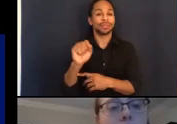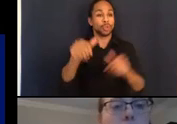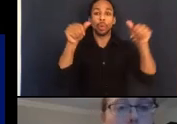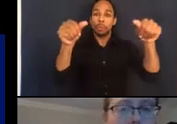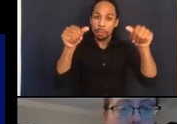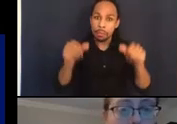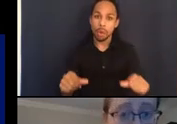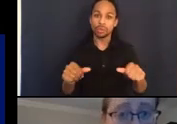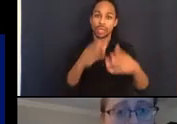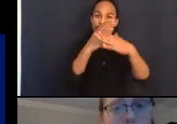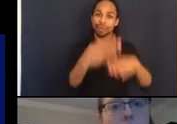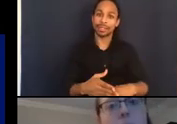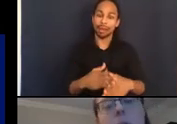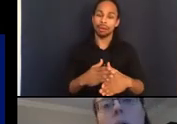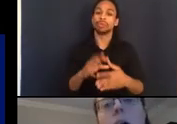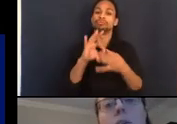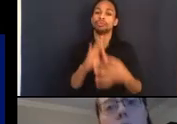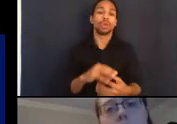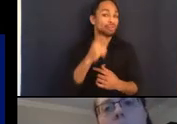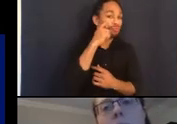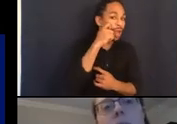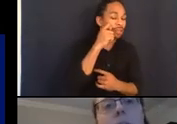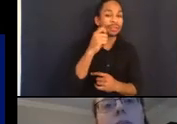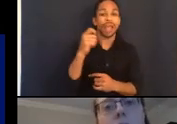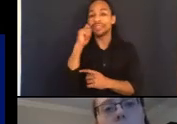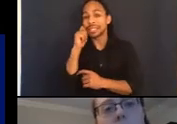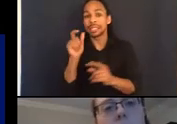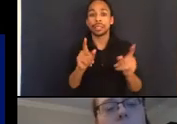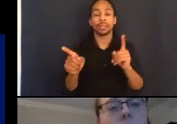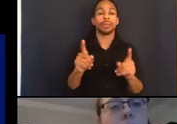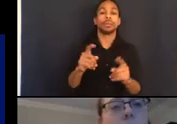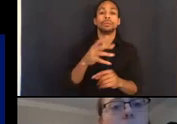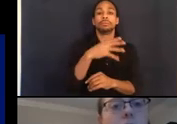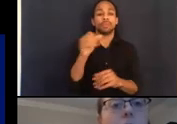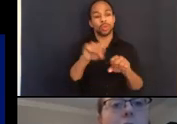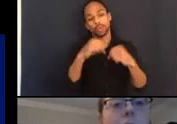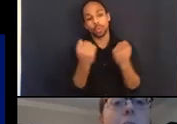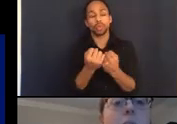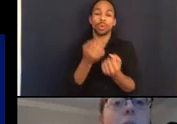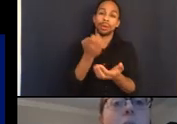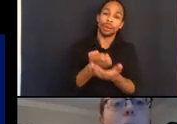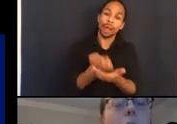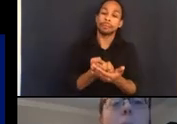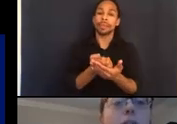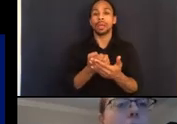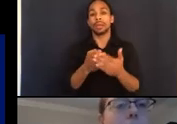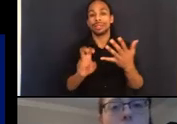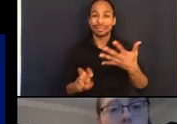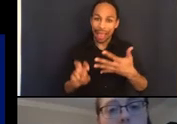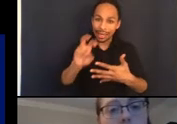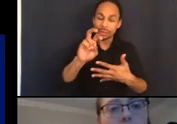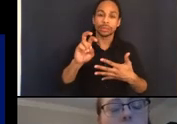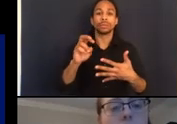factors, including race and ethnicity, but also socioeconomic status, disability status, and geography, on a bunch of